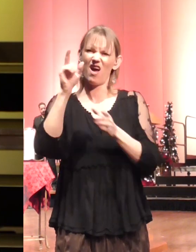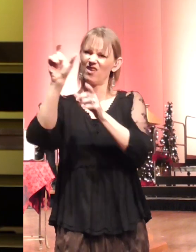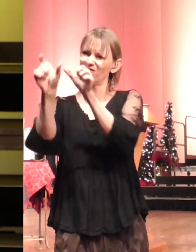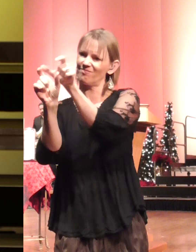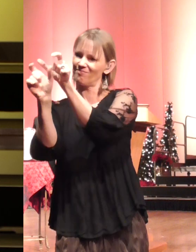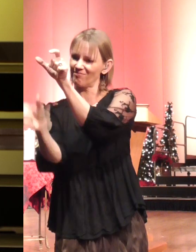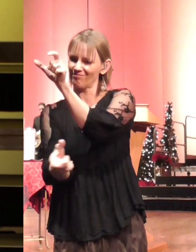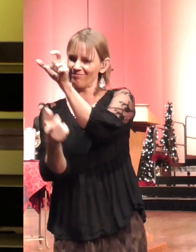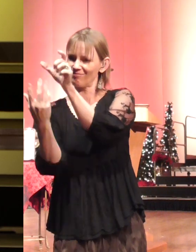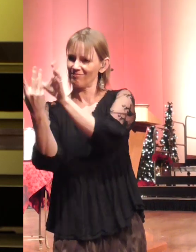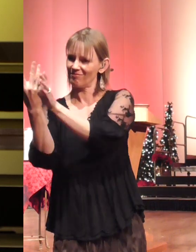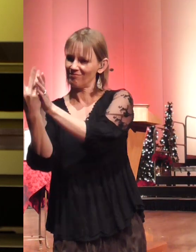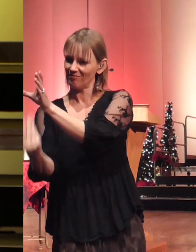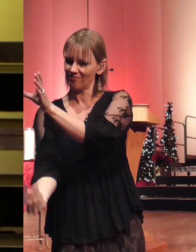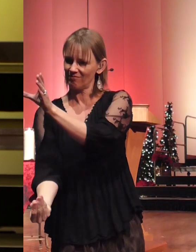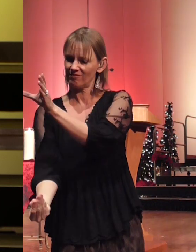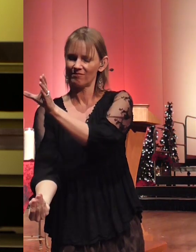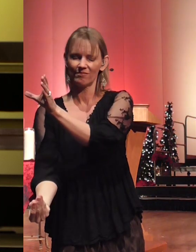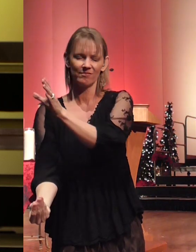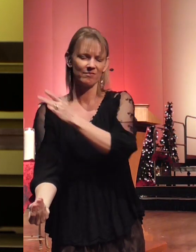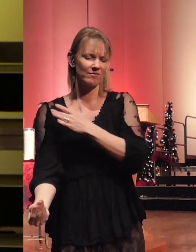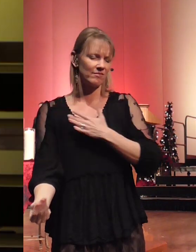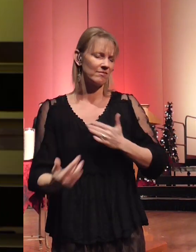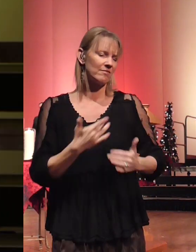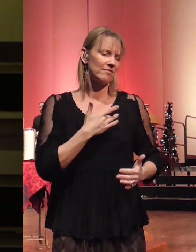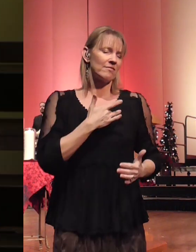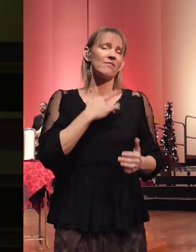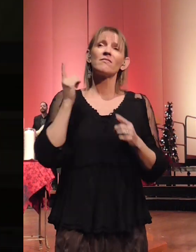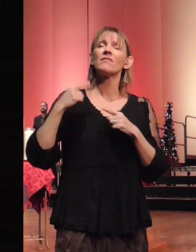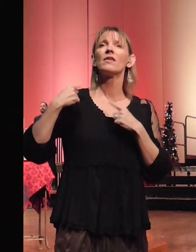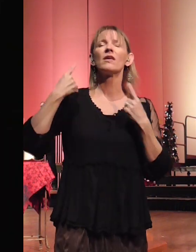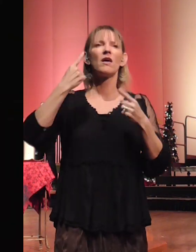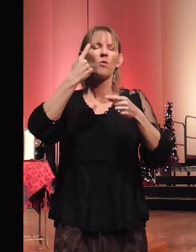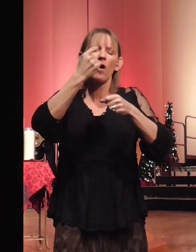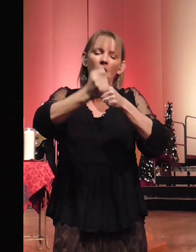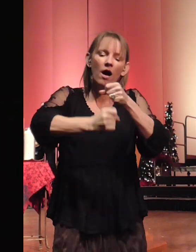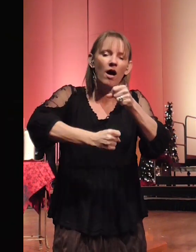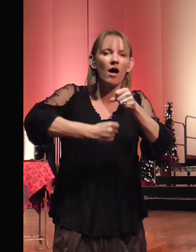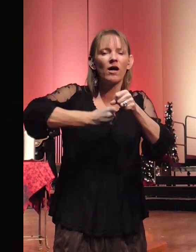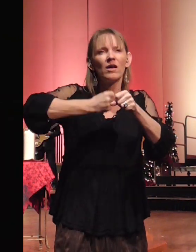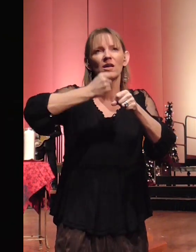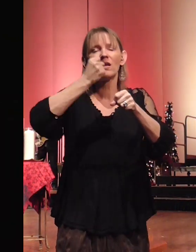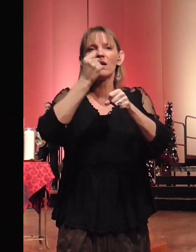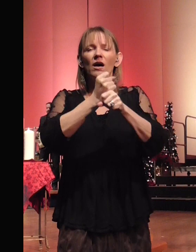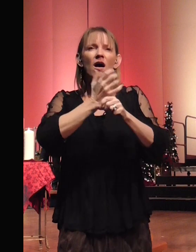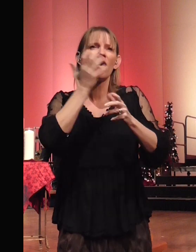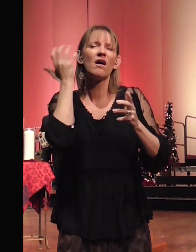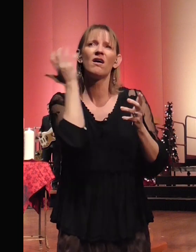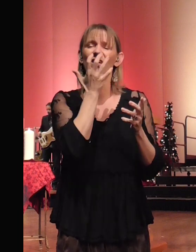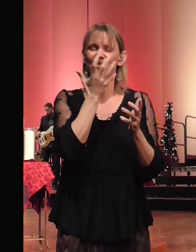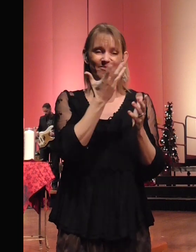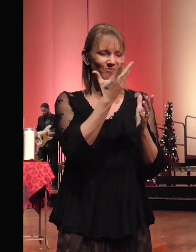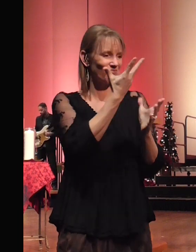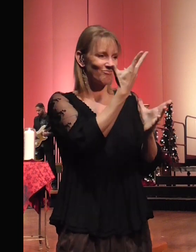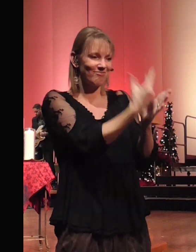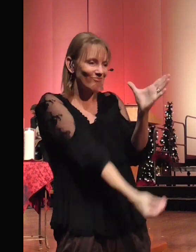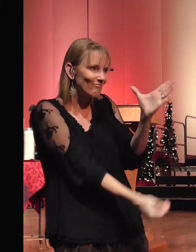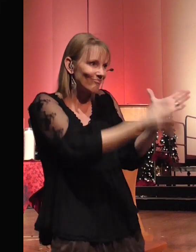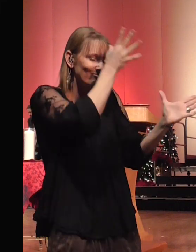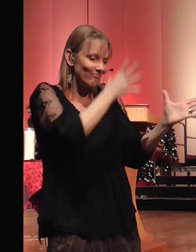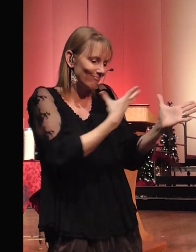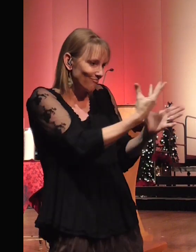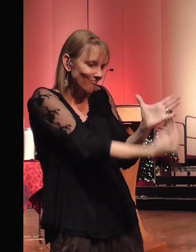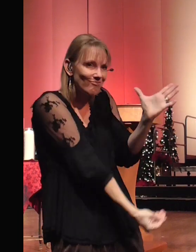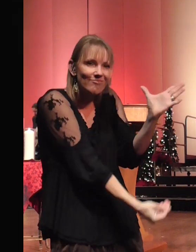is missing. It's been a whole year without him right